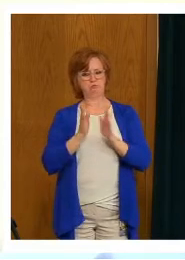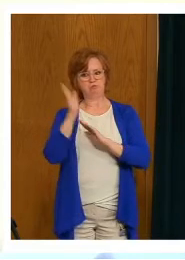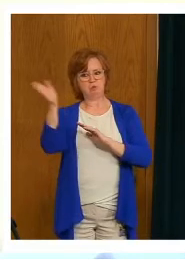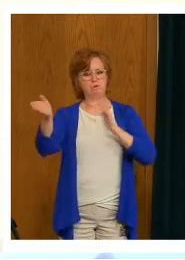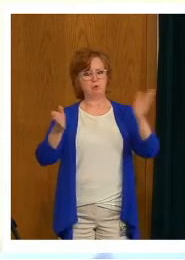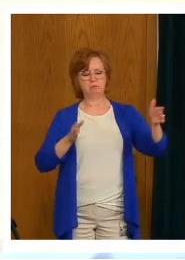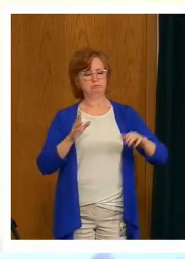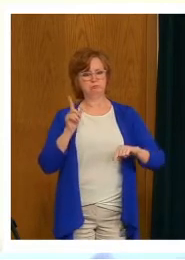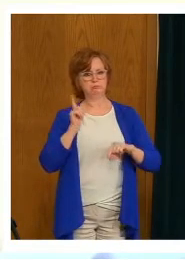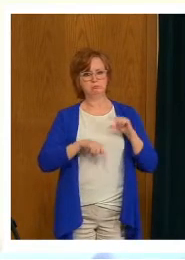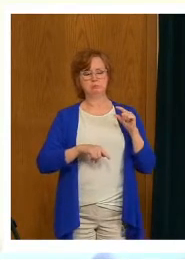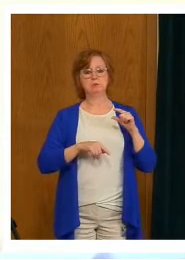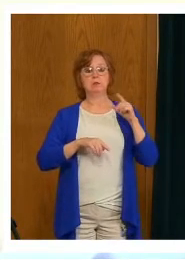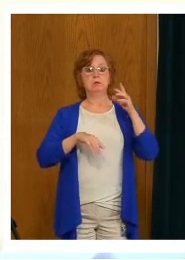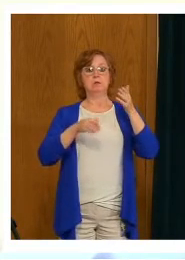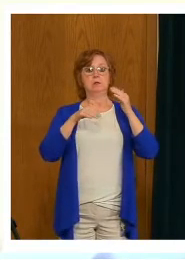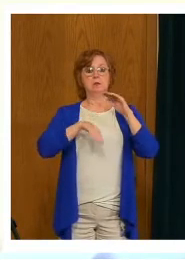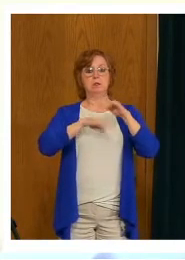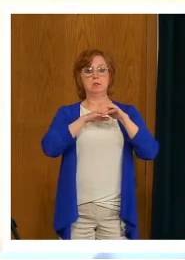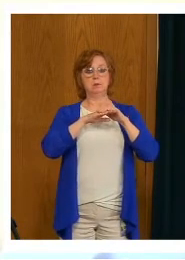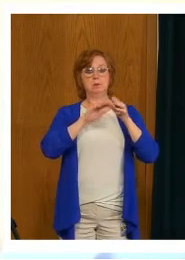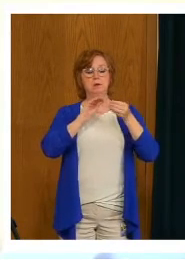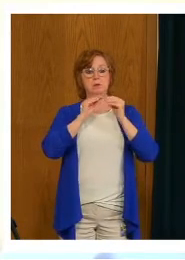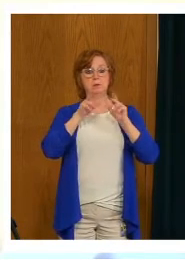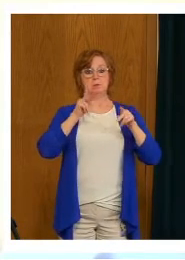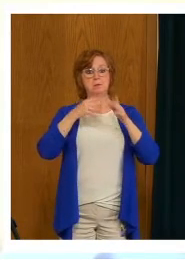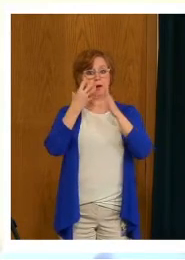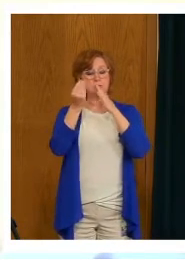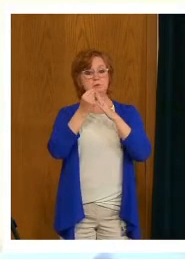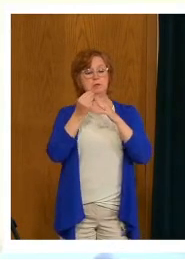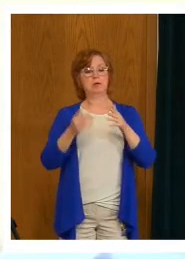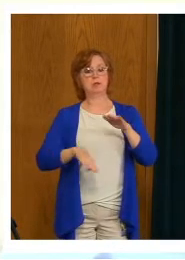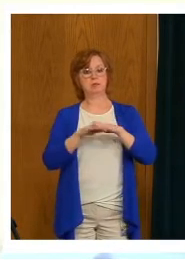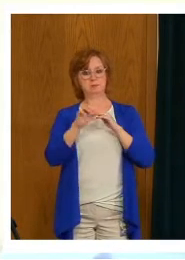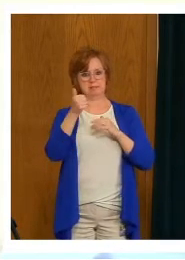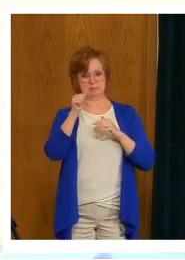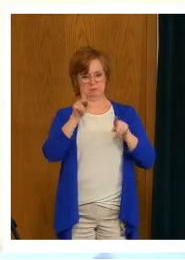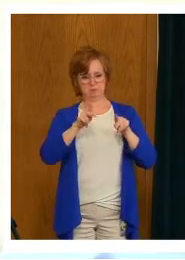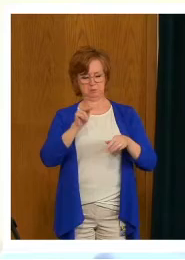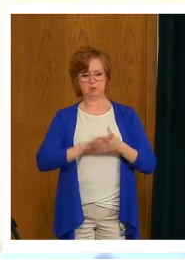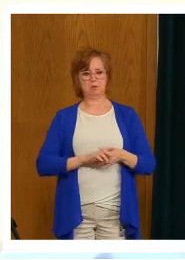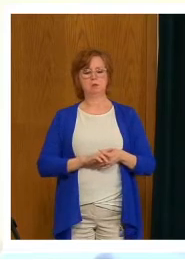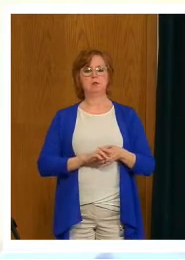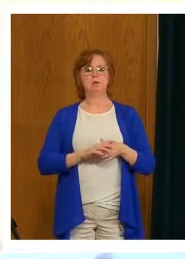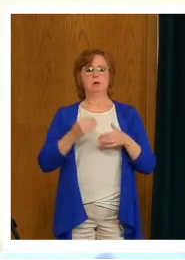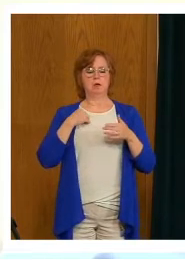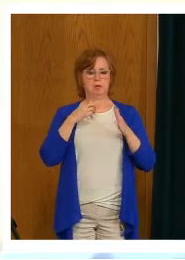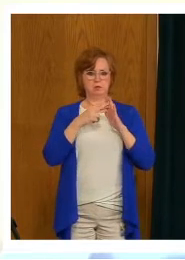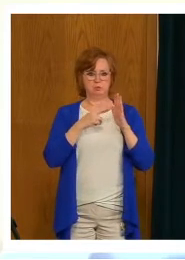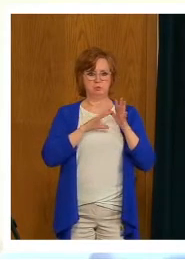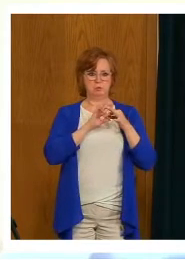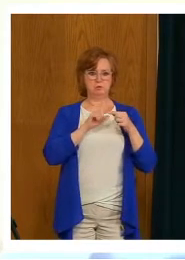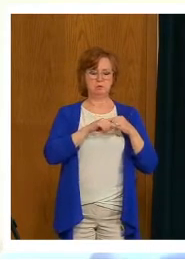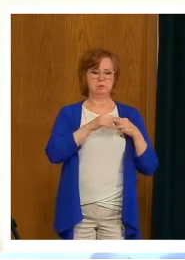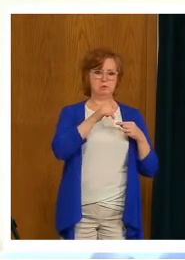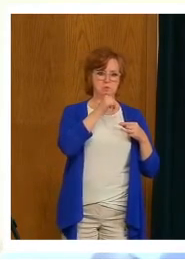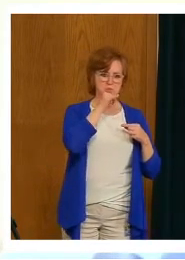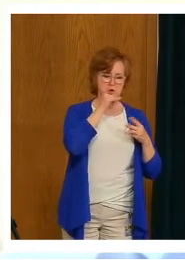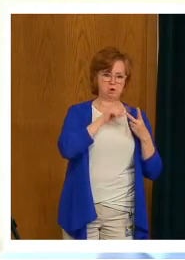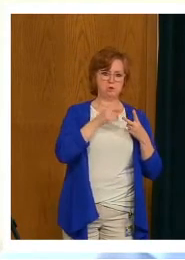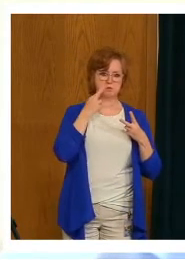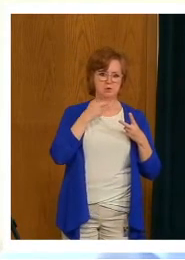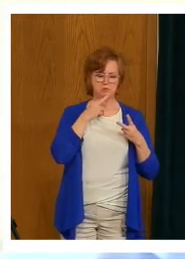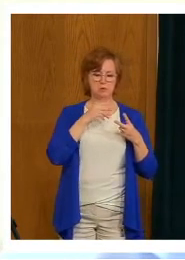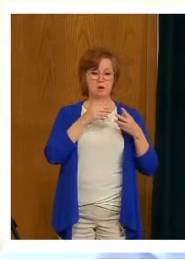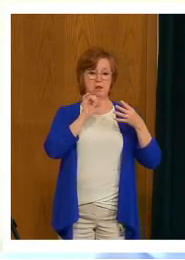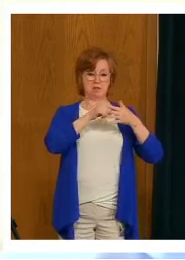gathering limits of 10. And of course, reopen Saskatchewan guidelines for restaurants, bars, and other public places. But obviously,